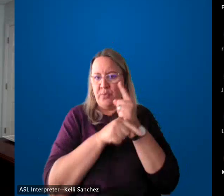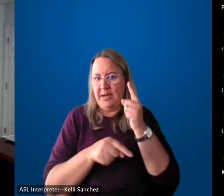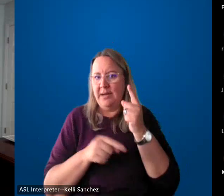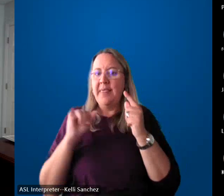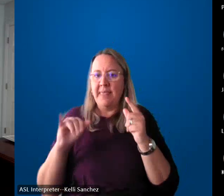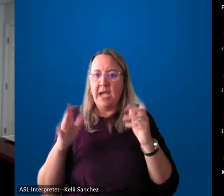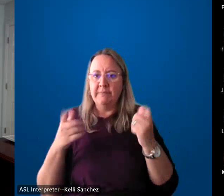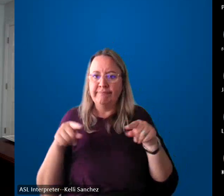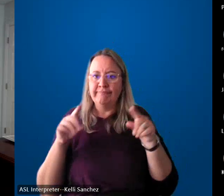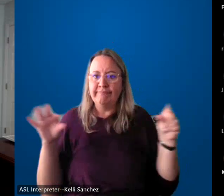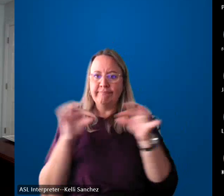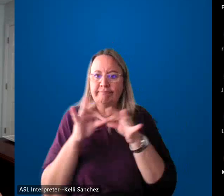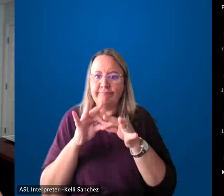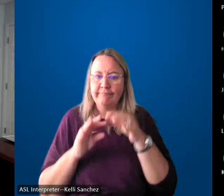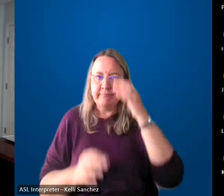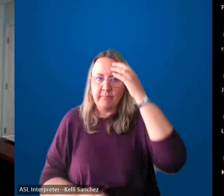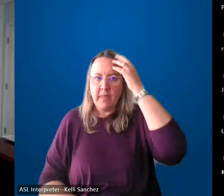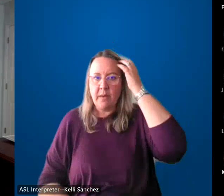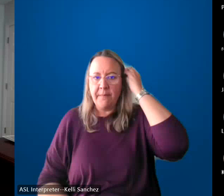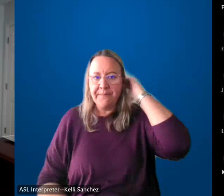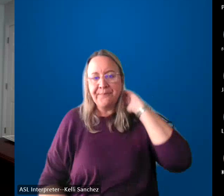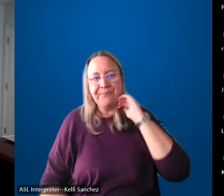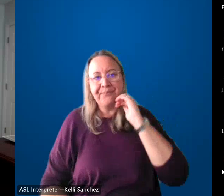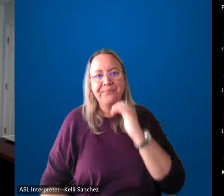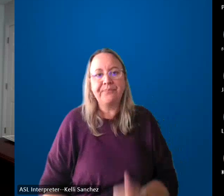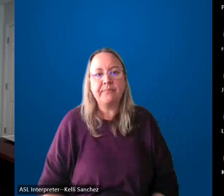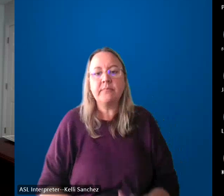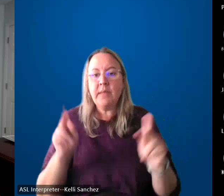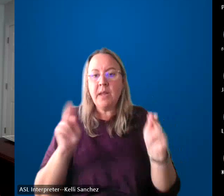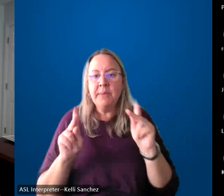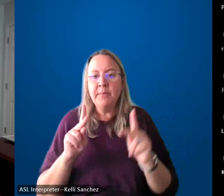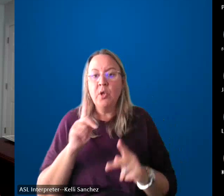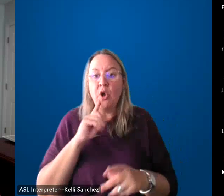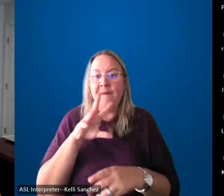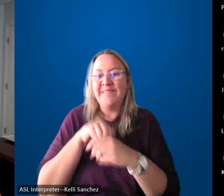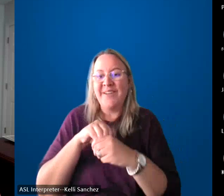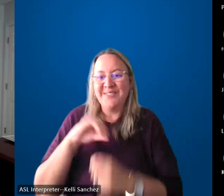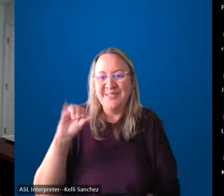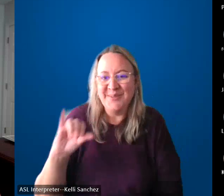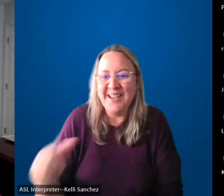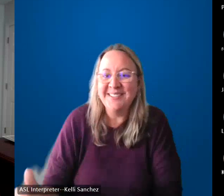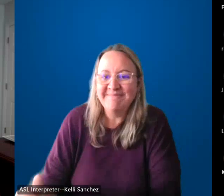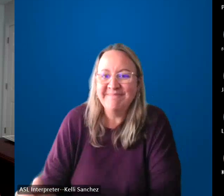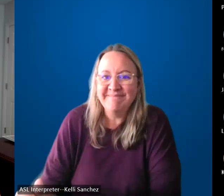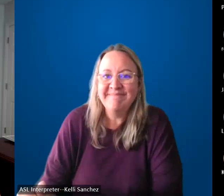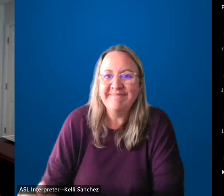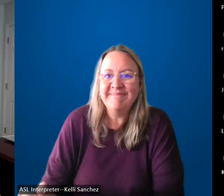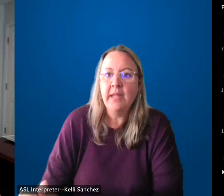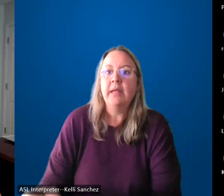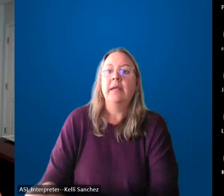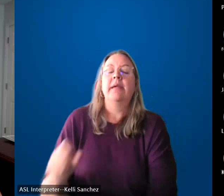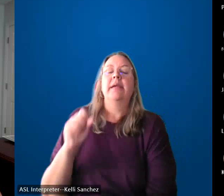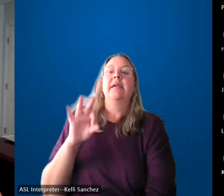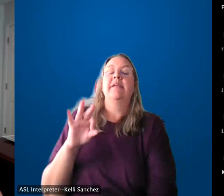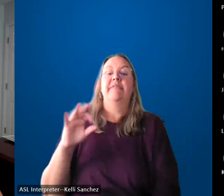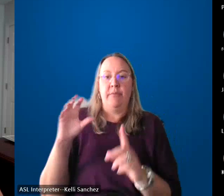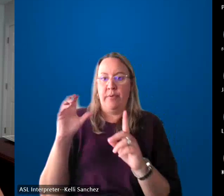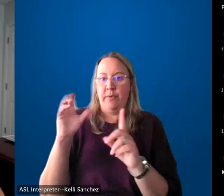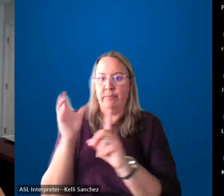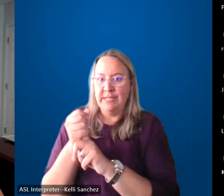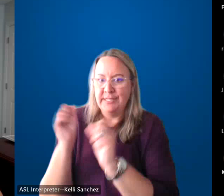with another question we probably won't get to, but people that are justice involved, right? So, say somebody gets arrested over the